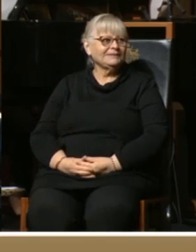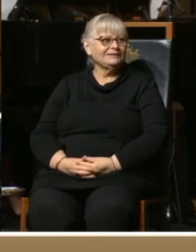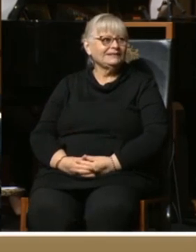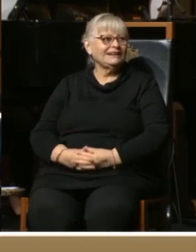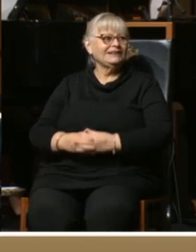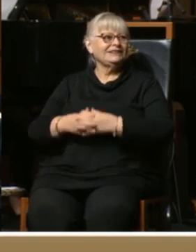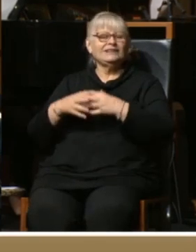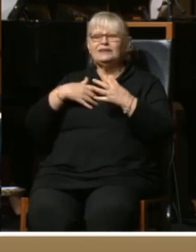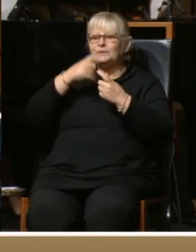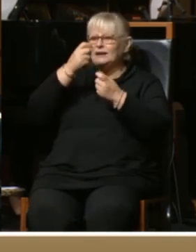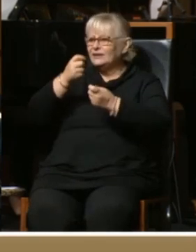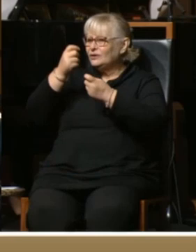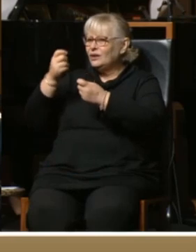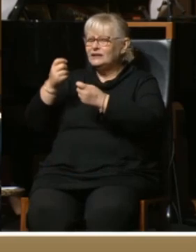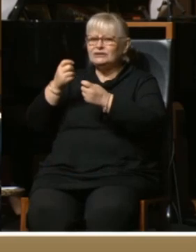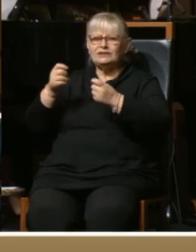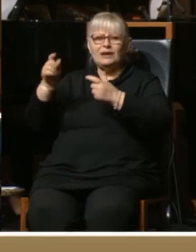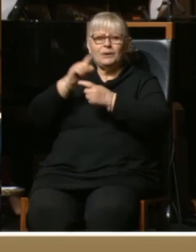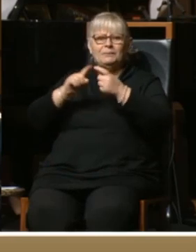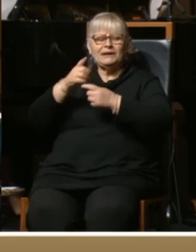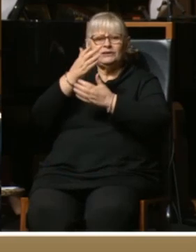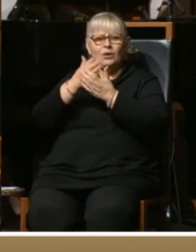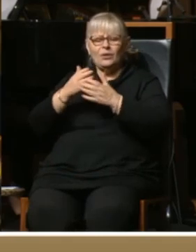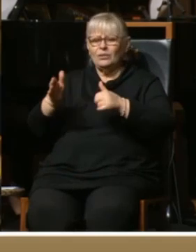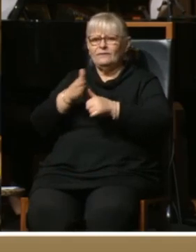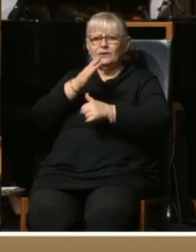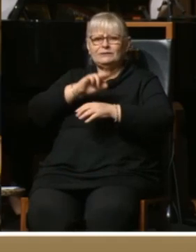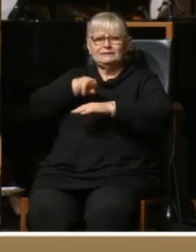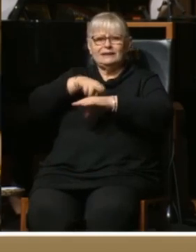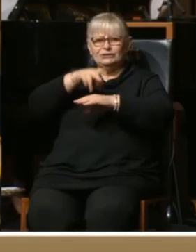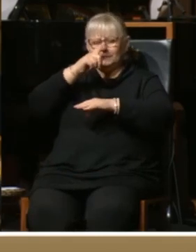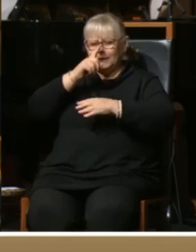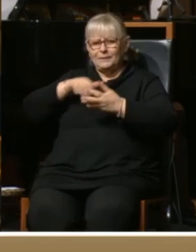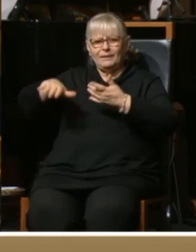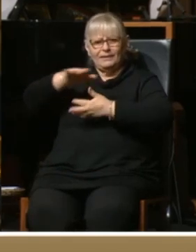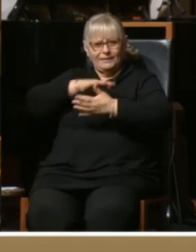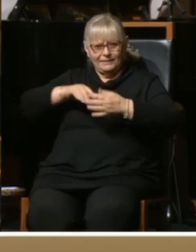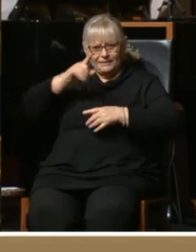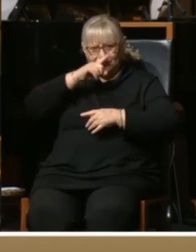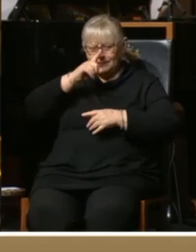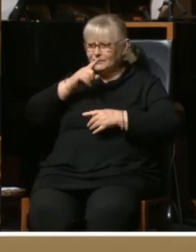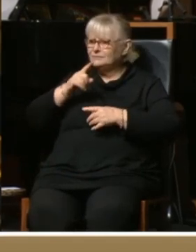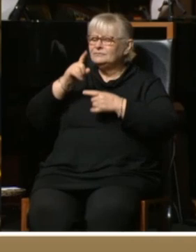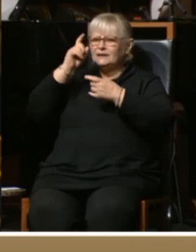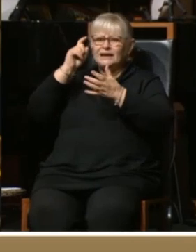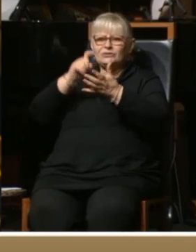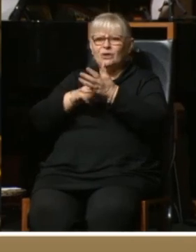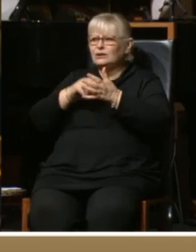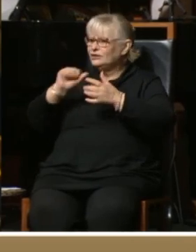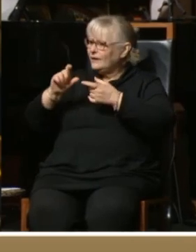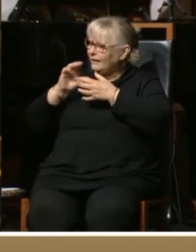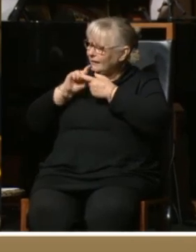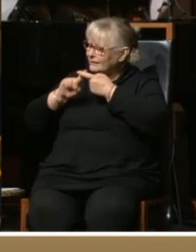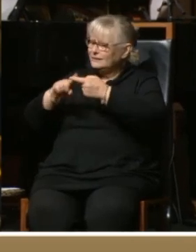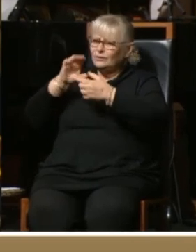I too acknowledge that we meet on the lands of the First Nations people of this country and acknowledge their continuing